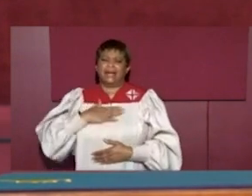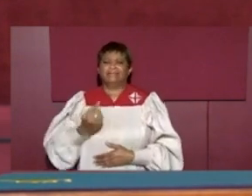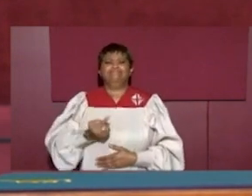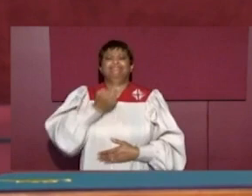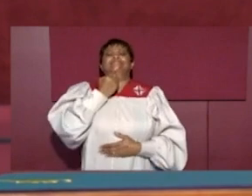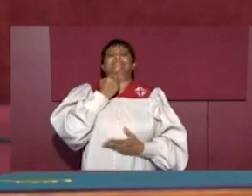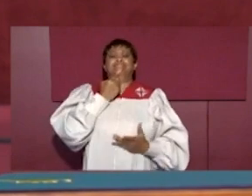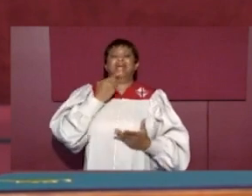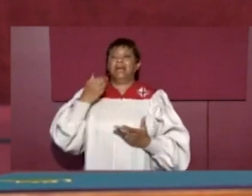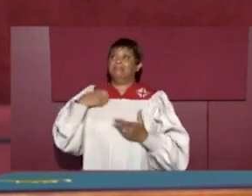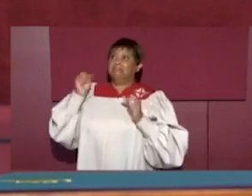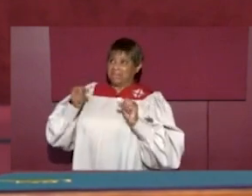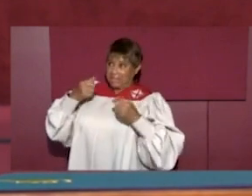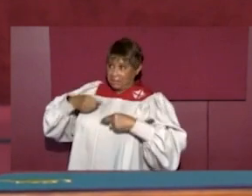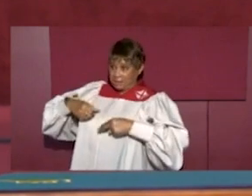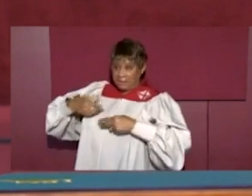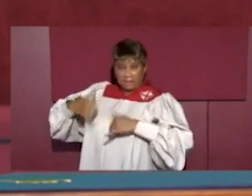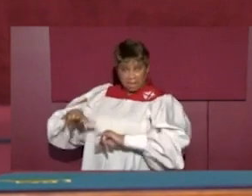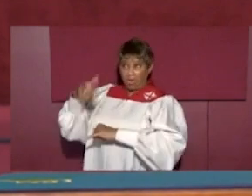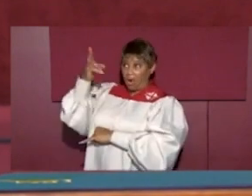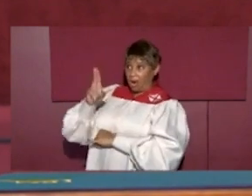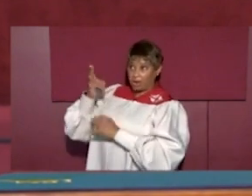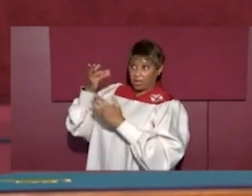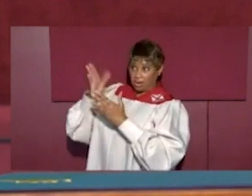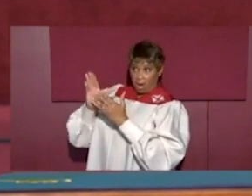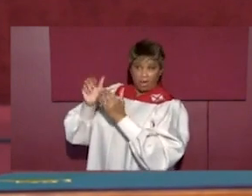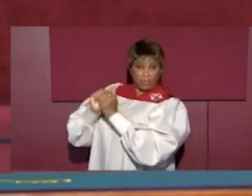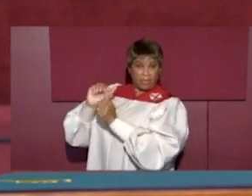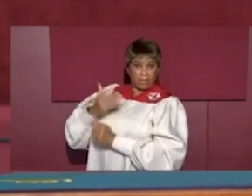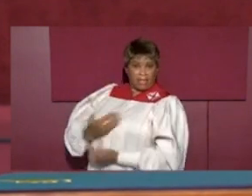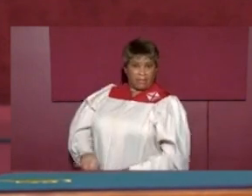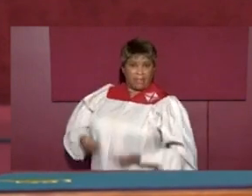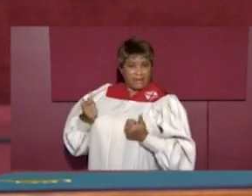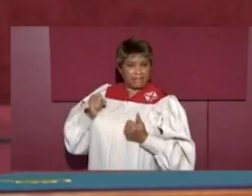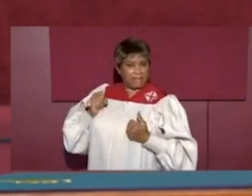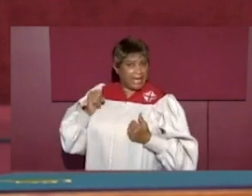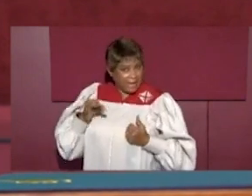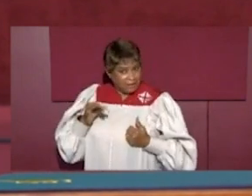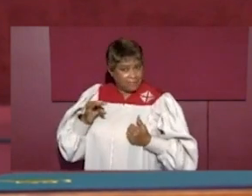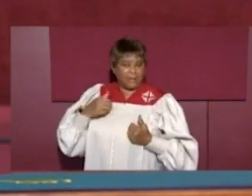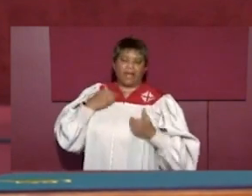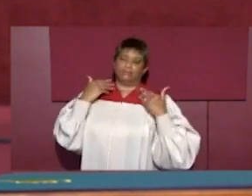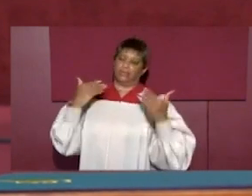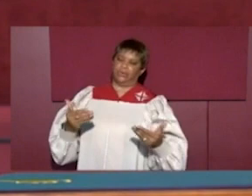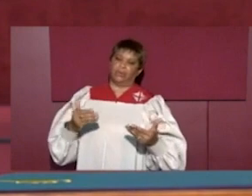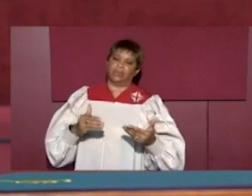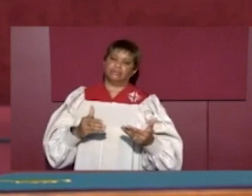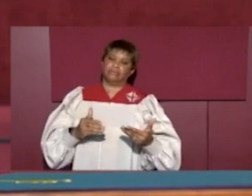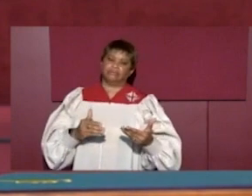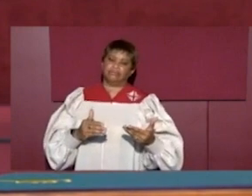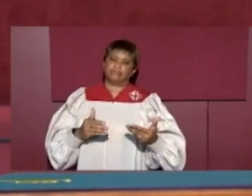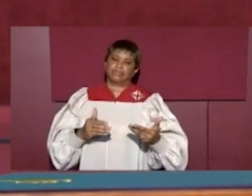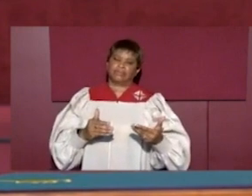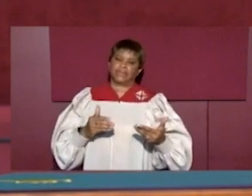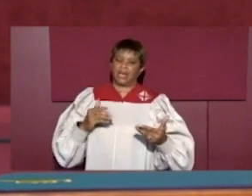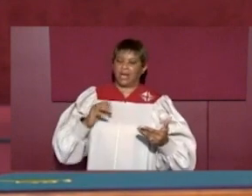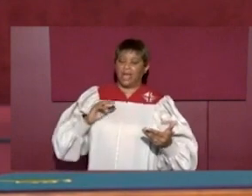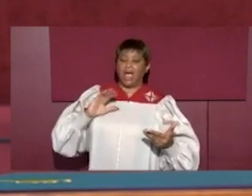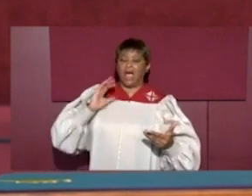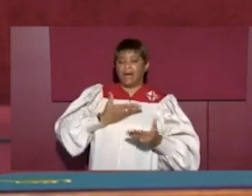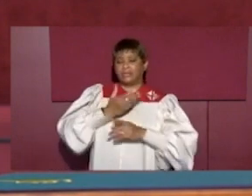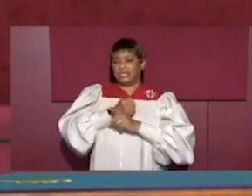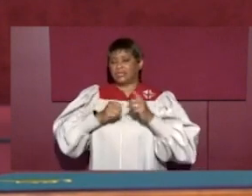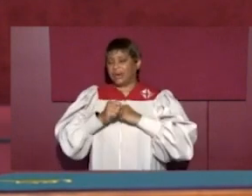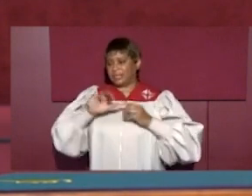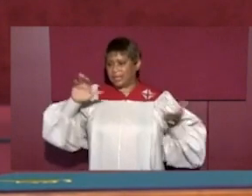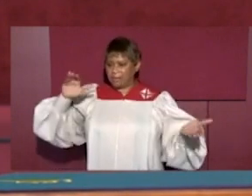is, I can still honor God with my life if I move forward. We have to reconcile our situation with the